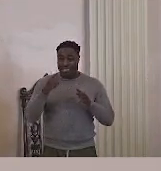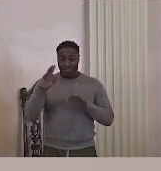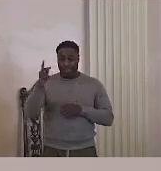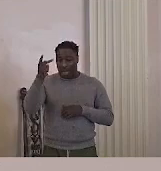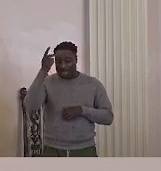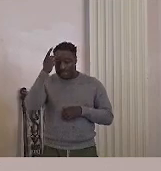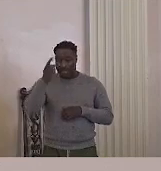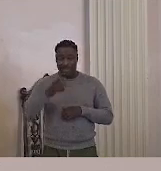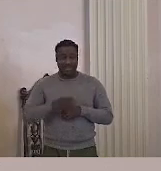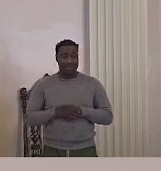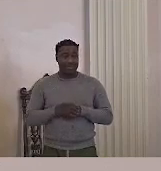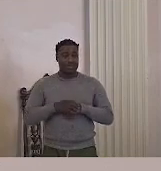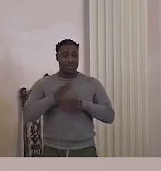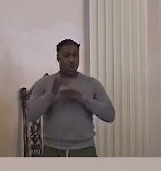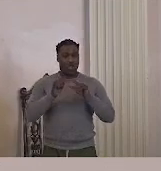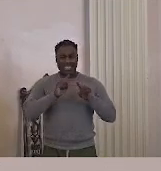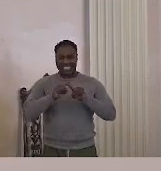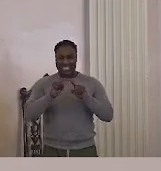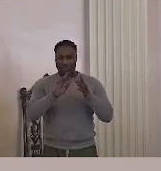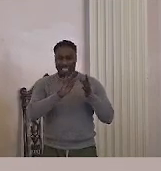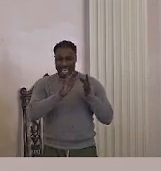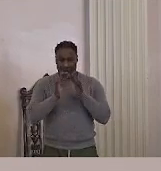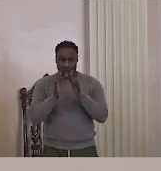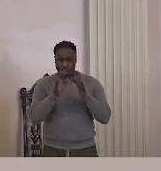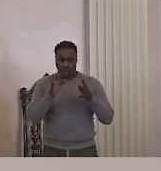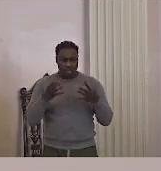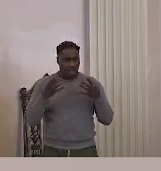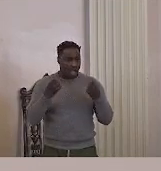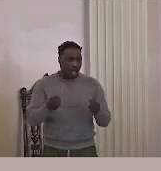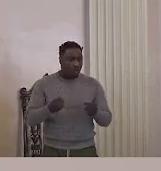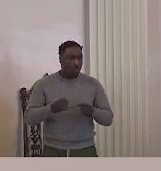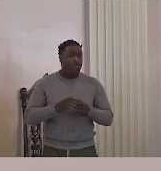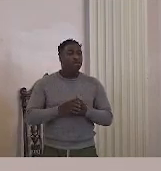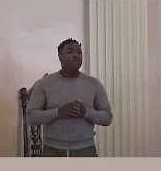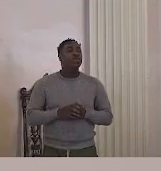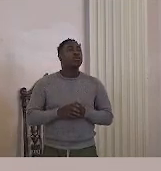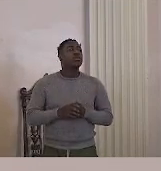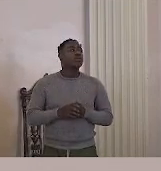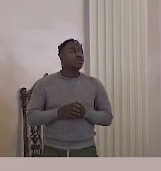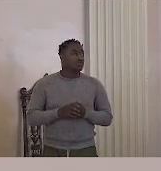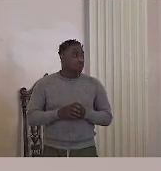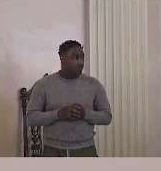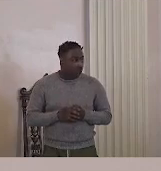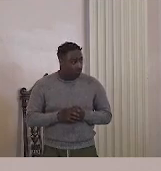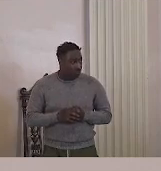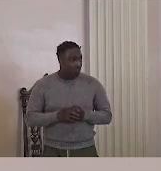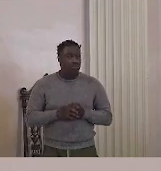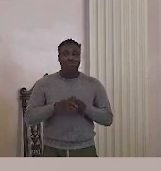our networks of health and or toxicity or